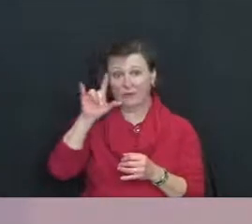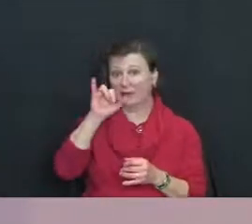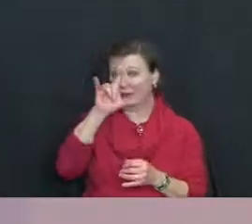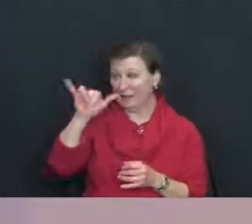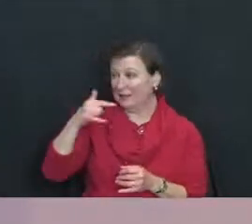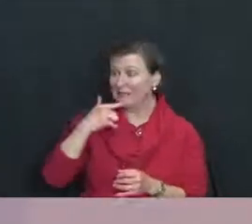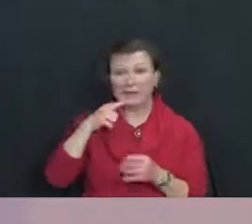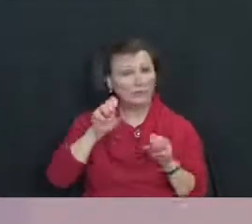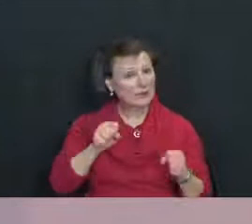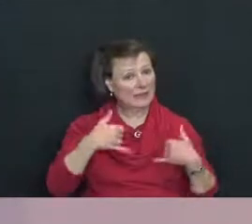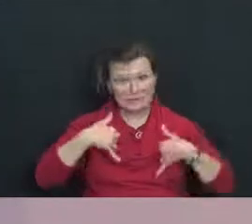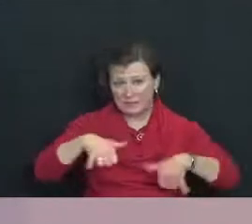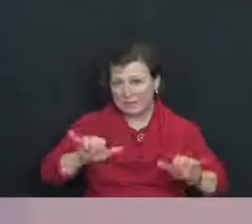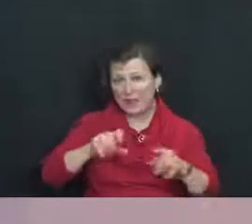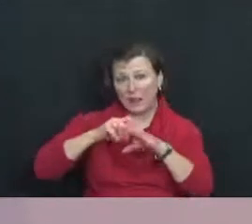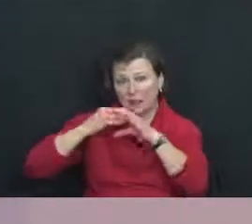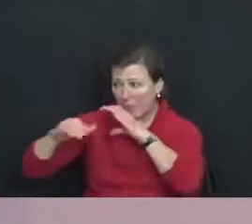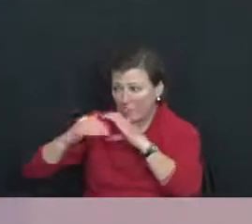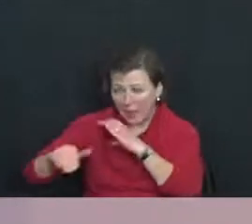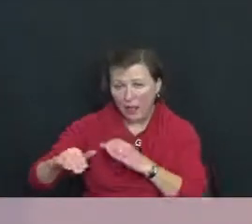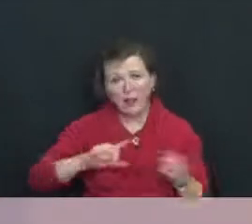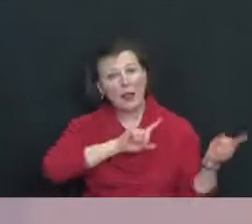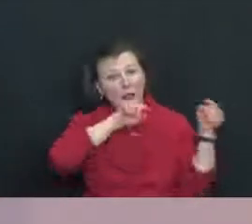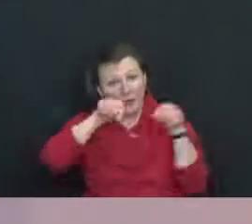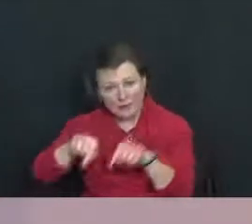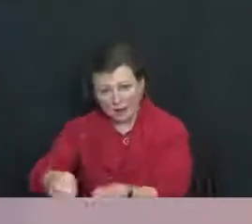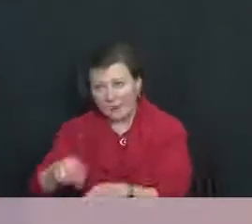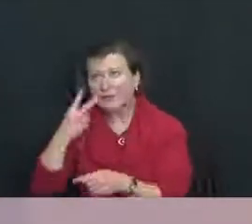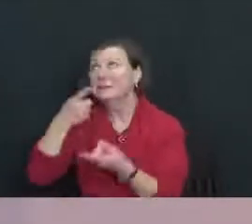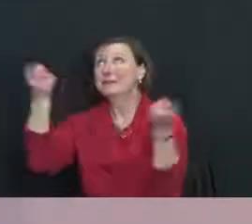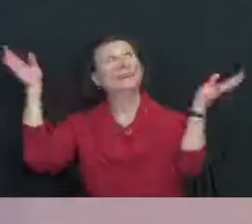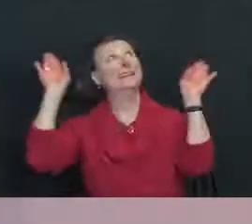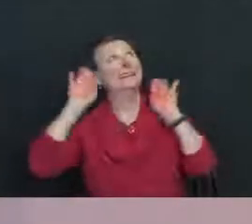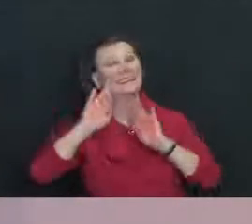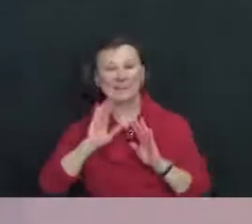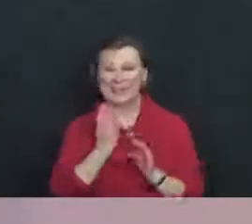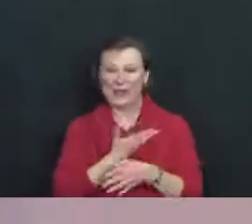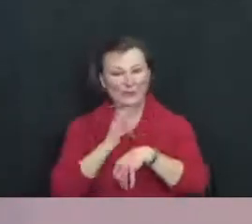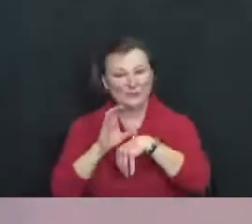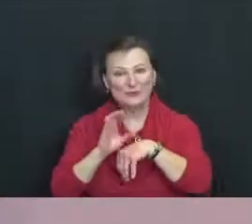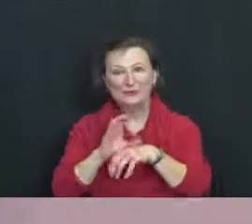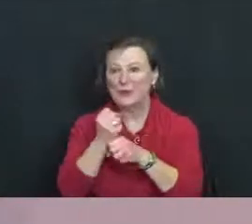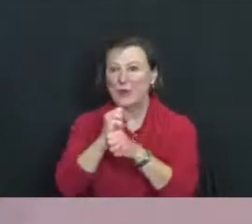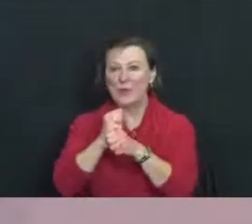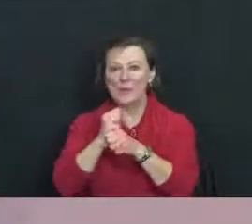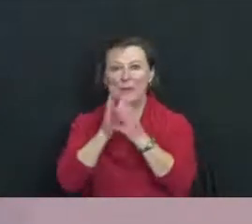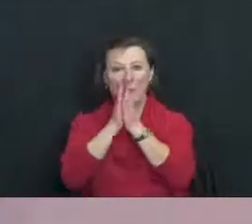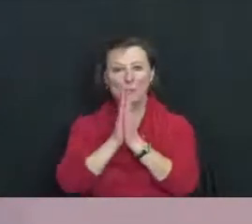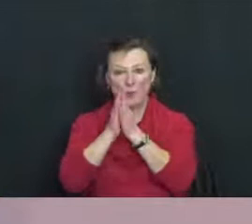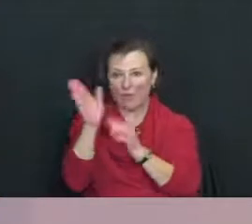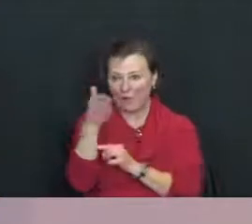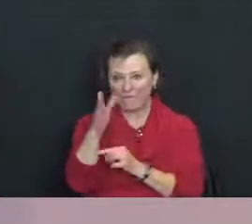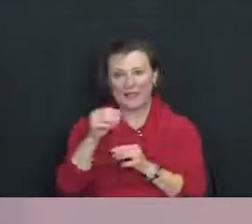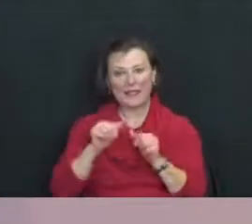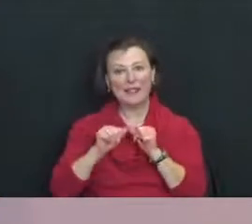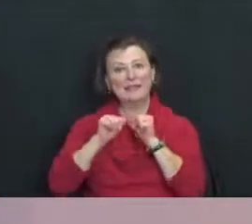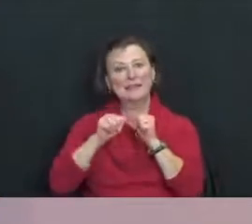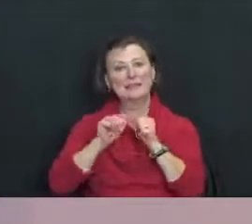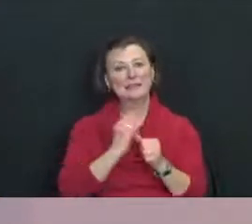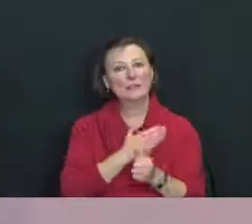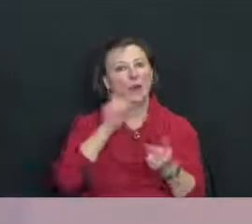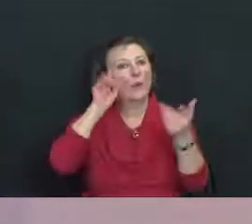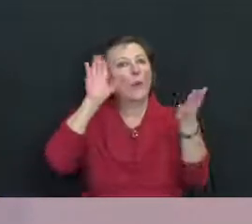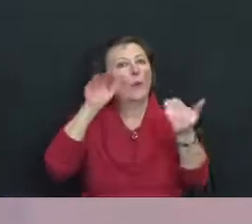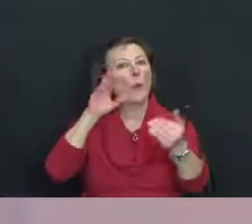call her or email her and come in, see the sanctuary, make a prayer flag, and continue our hopes and